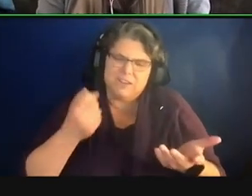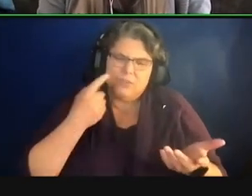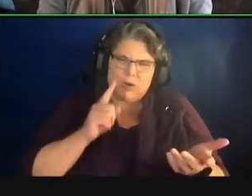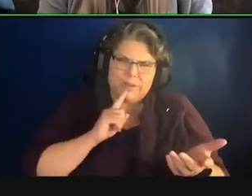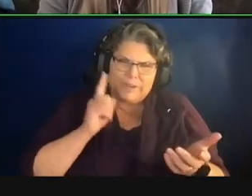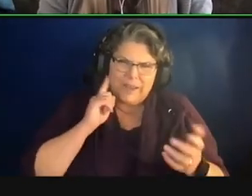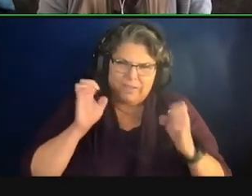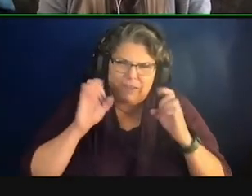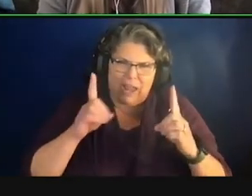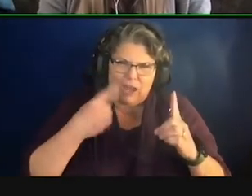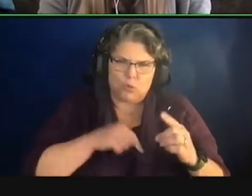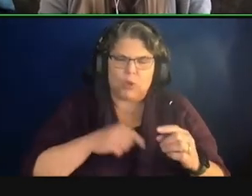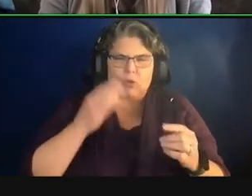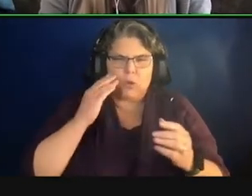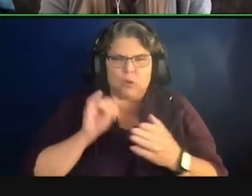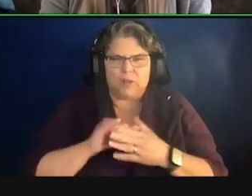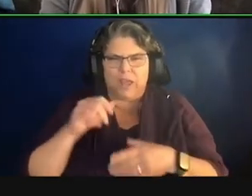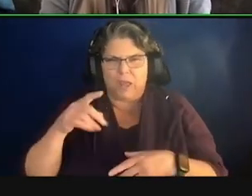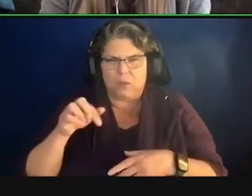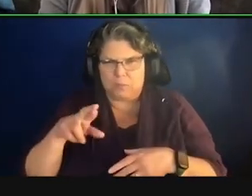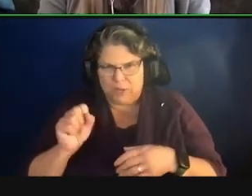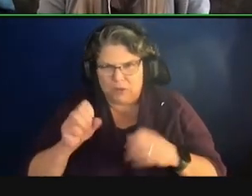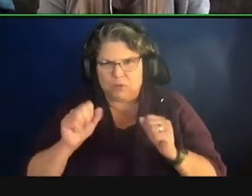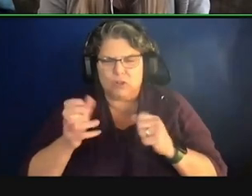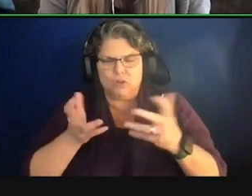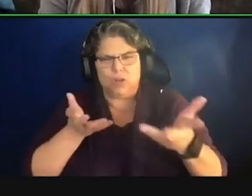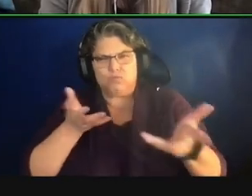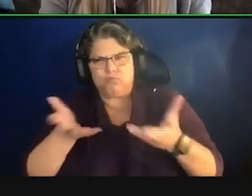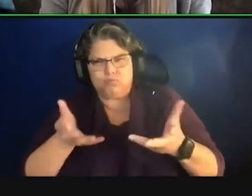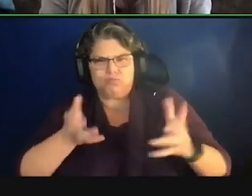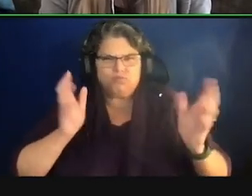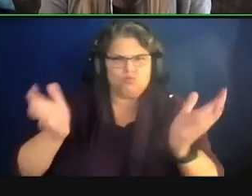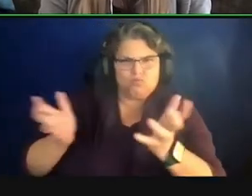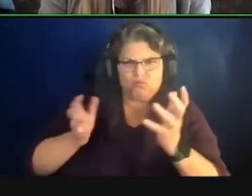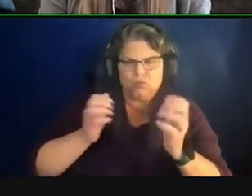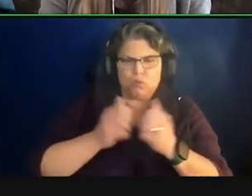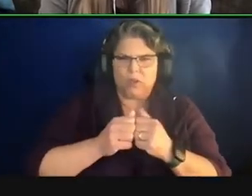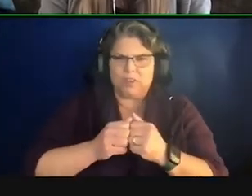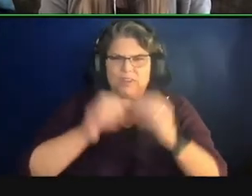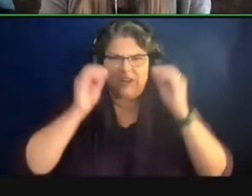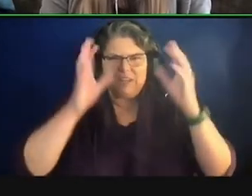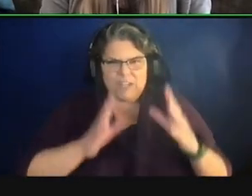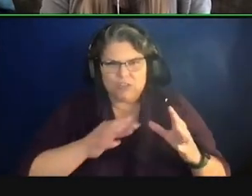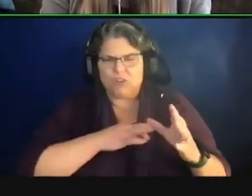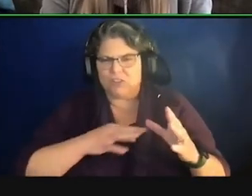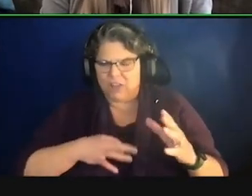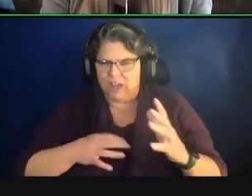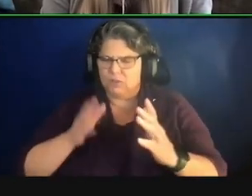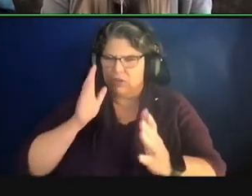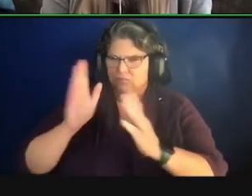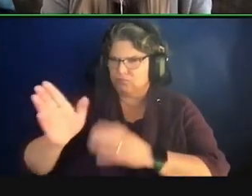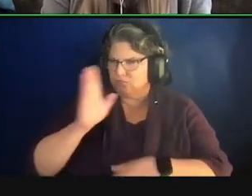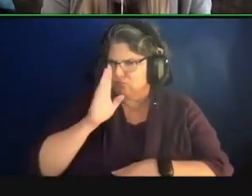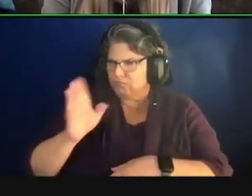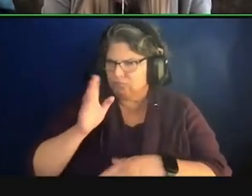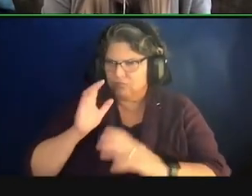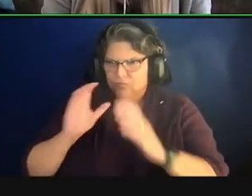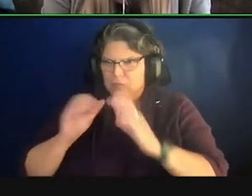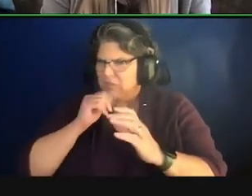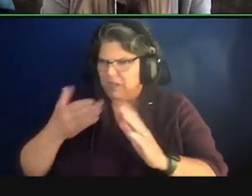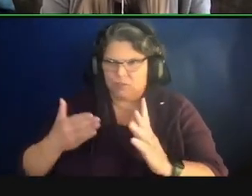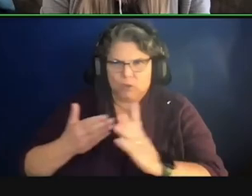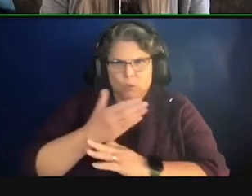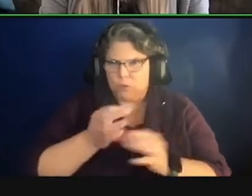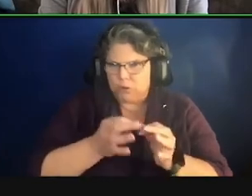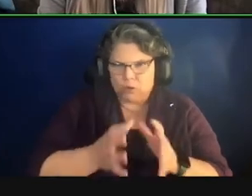with peers that you can communicate directly with and teachers and staff that you can communicate directly with to be much less